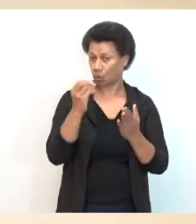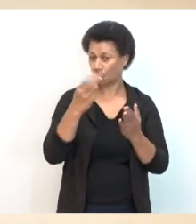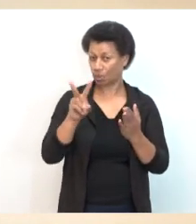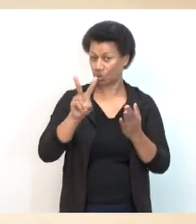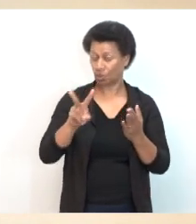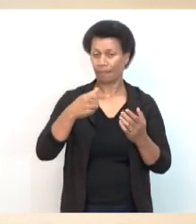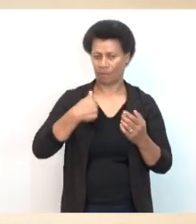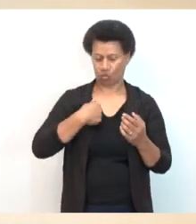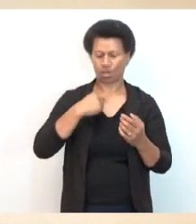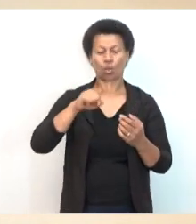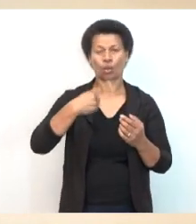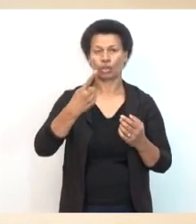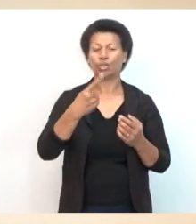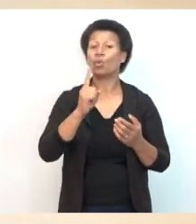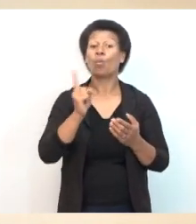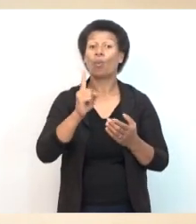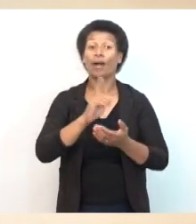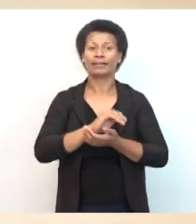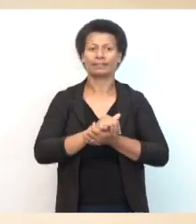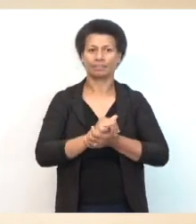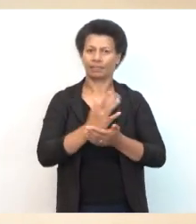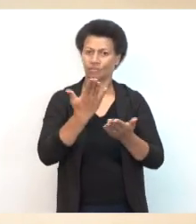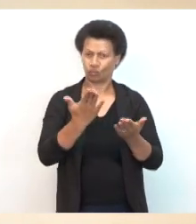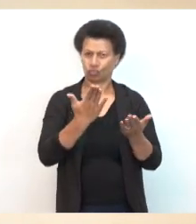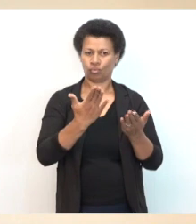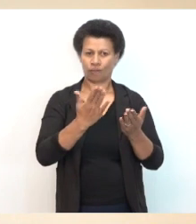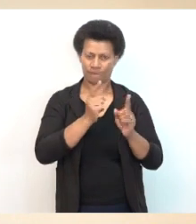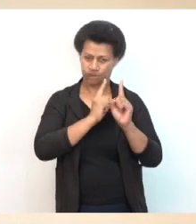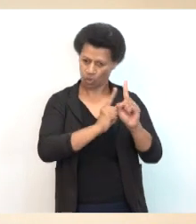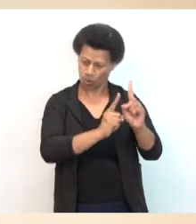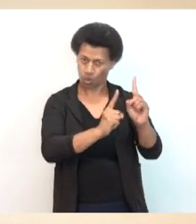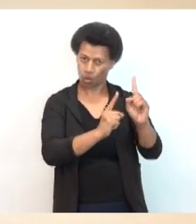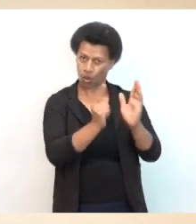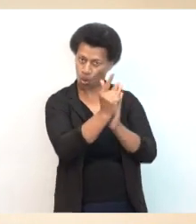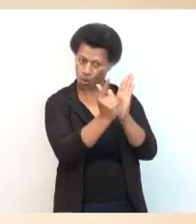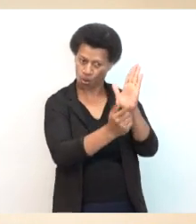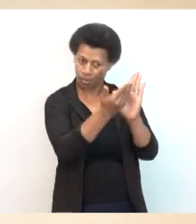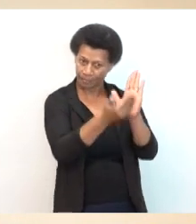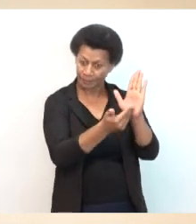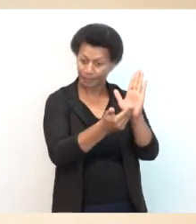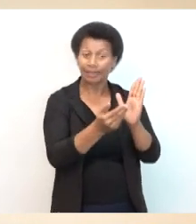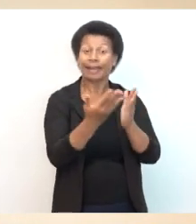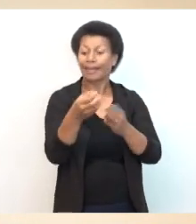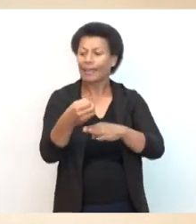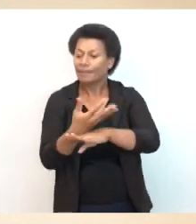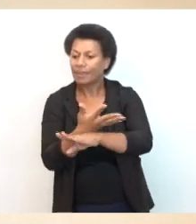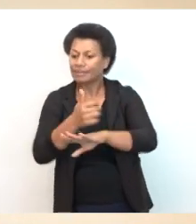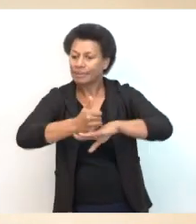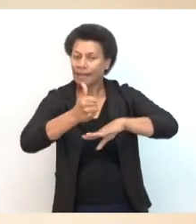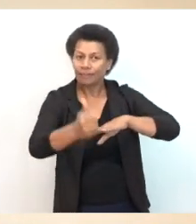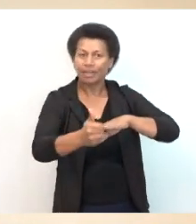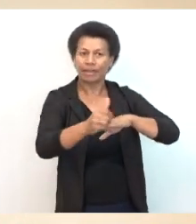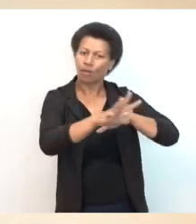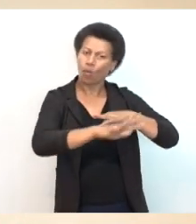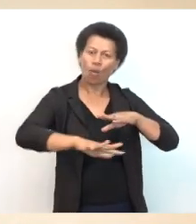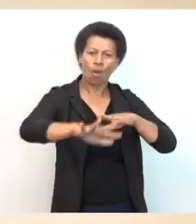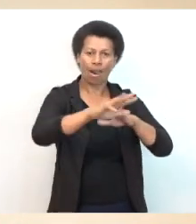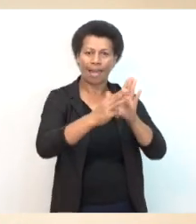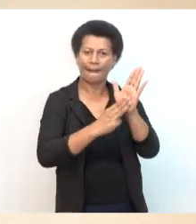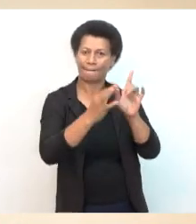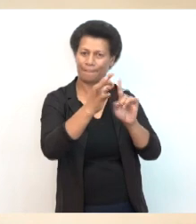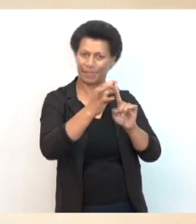continue to uphold the 2013 Constitution at all times, legally advise government, the PM, and Cabinet accordingly.